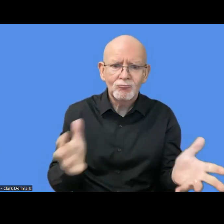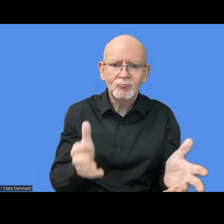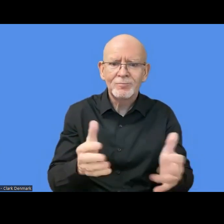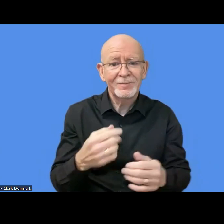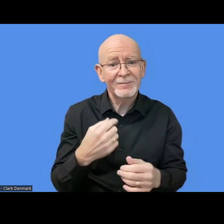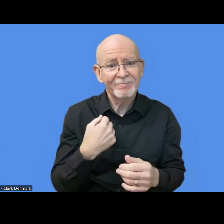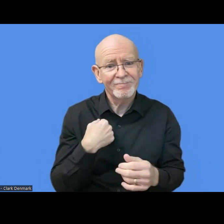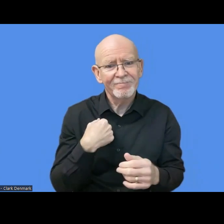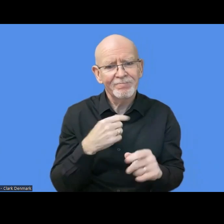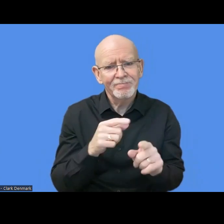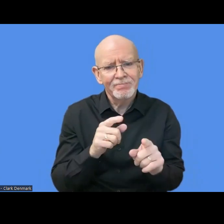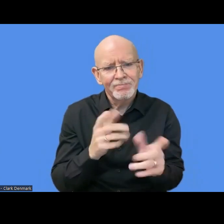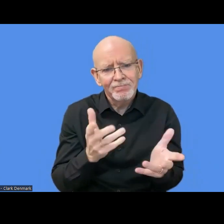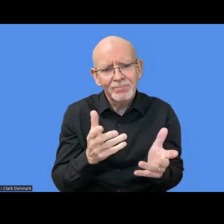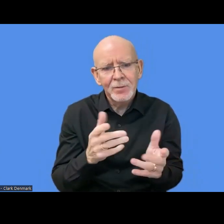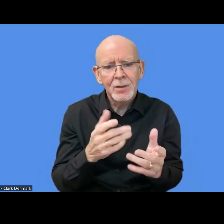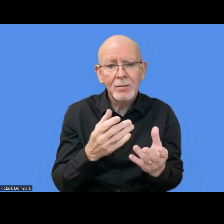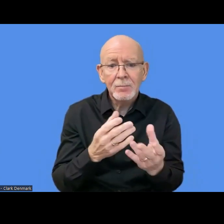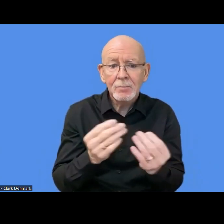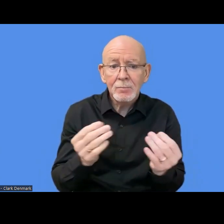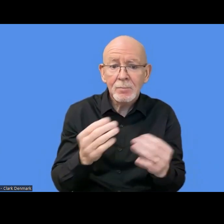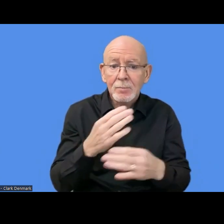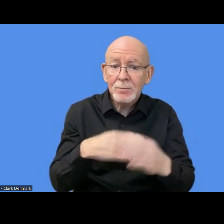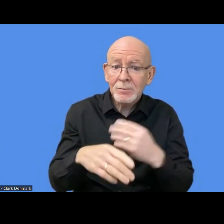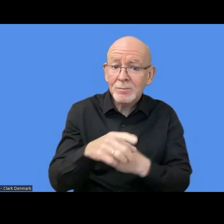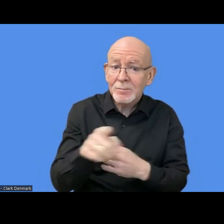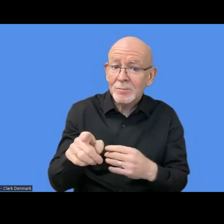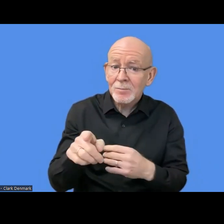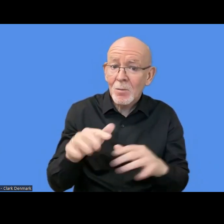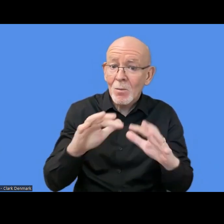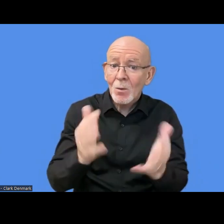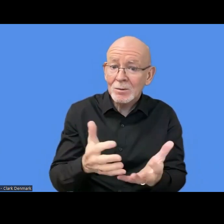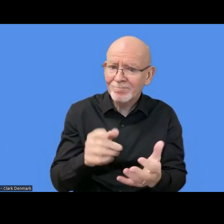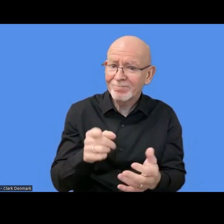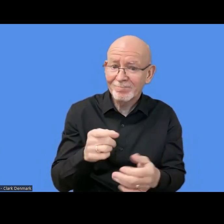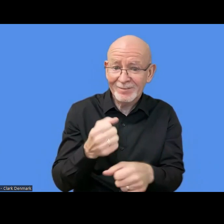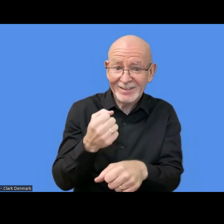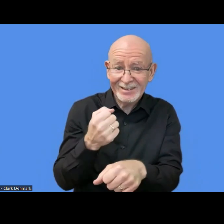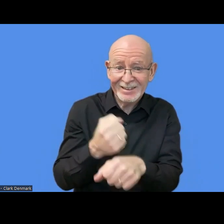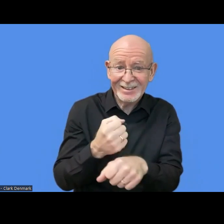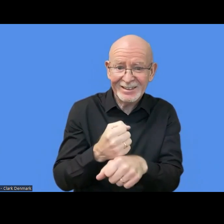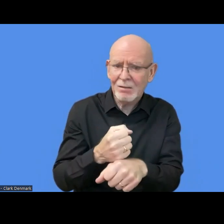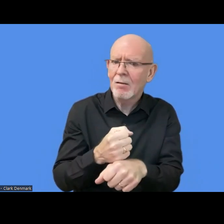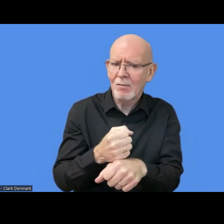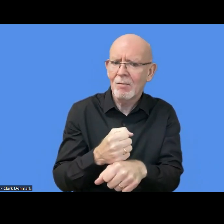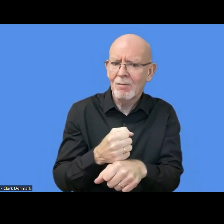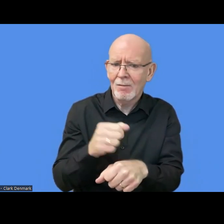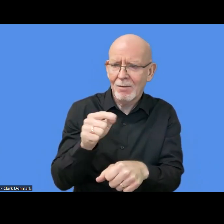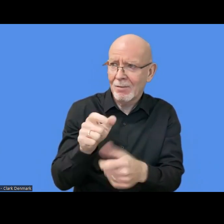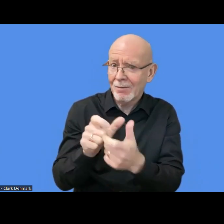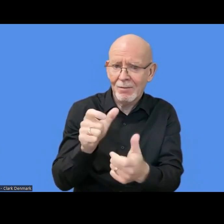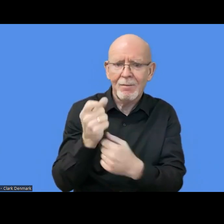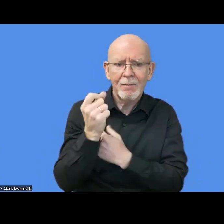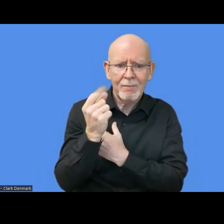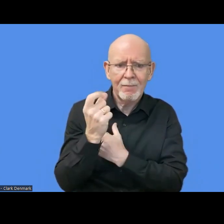to do things differently if we're going to get different results. It's not enough just for one player to up their game. And